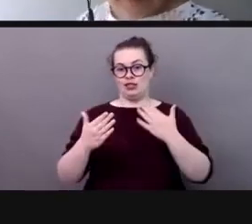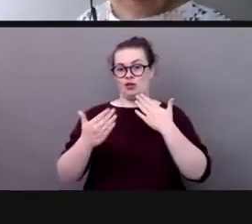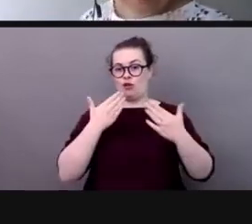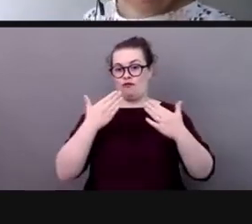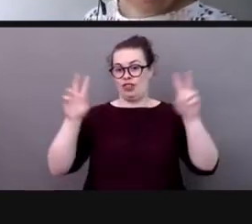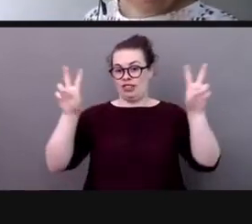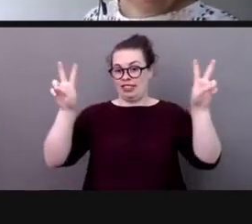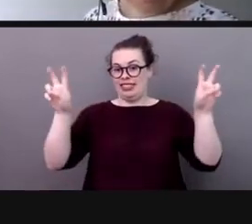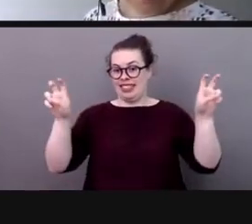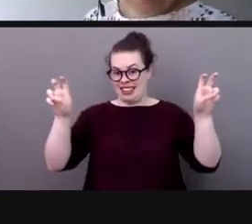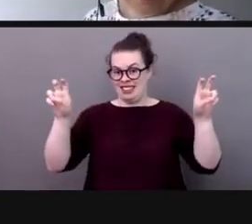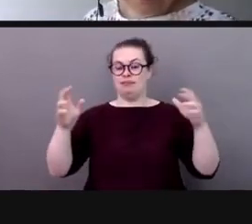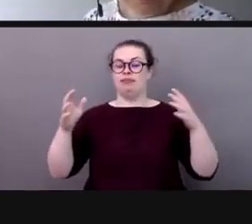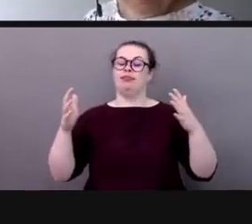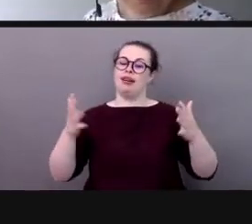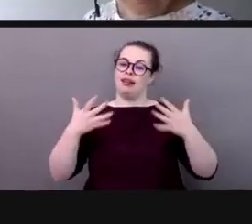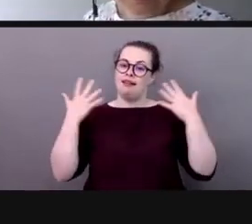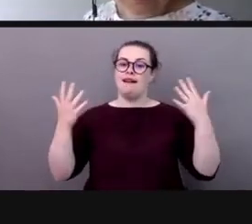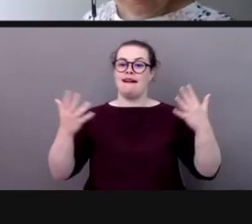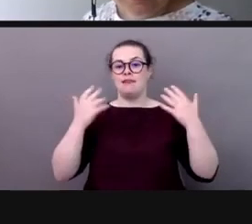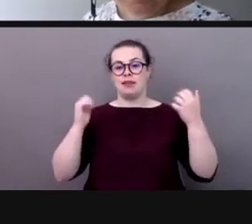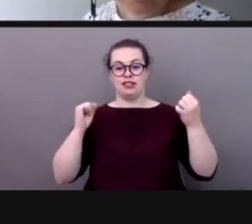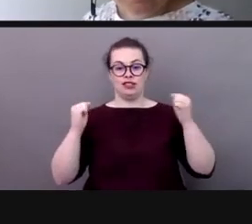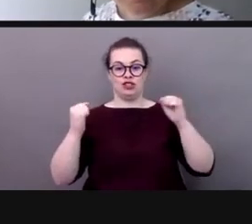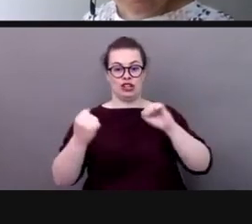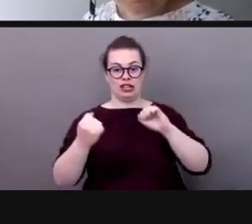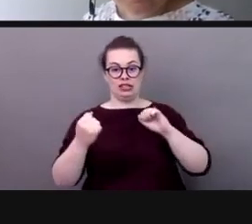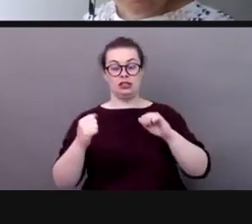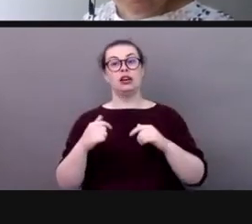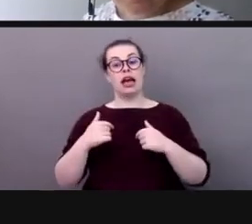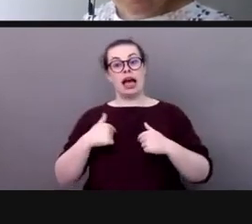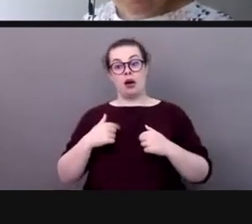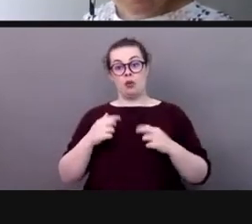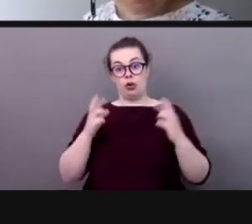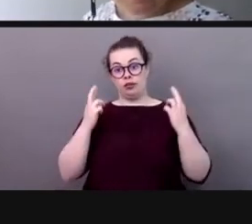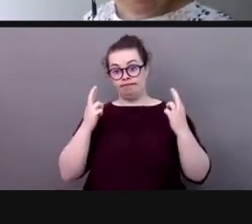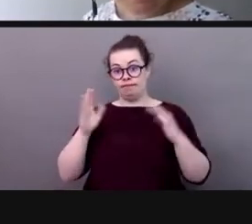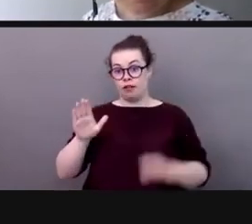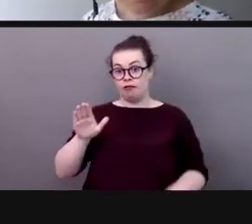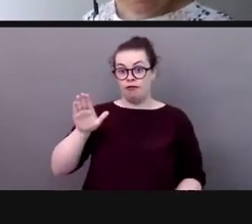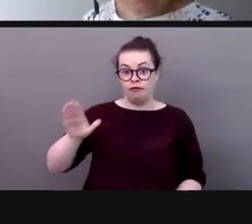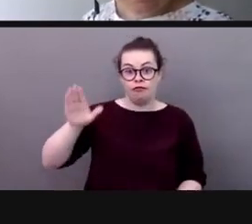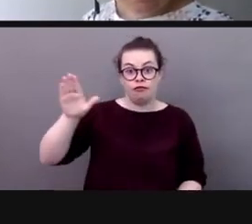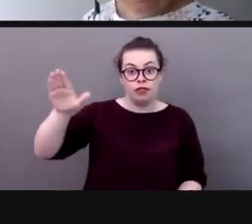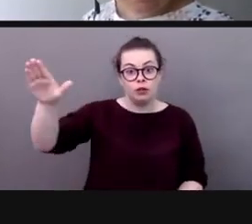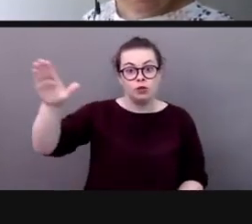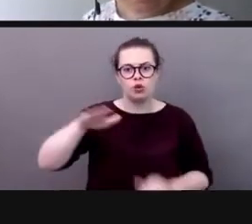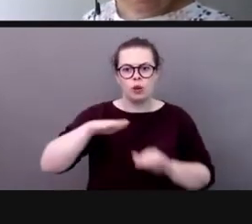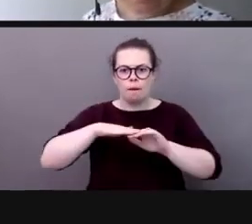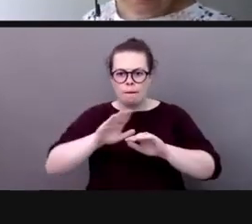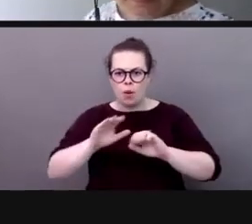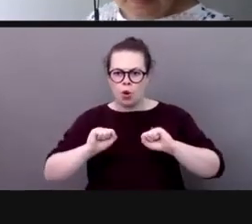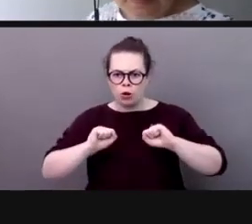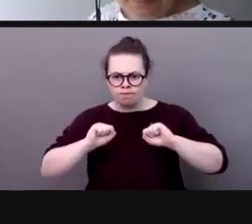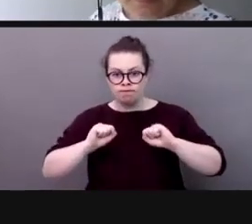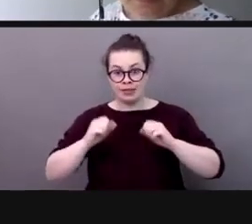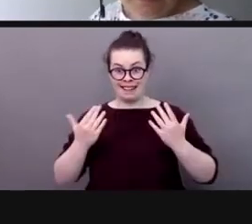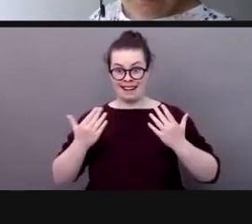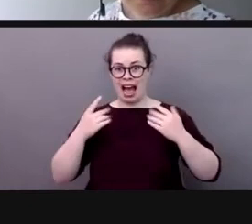we'll engage more in the future. So in the future, we'll explore some of the possibilities how to concretely